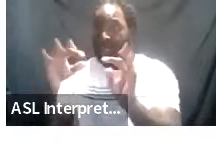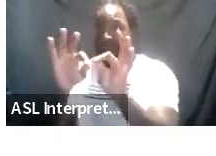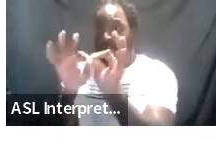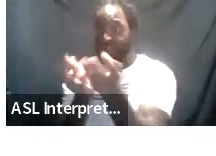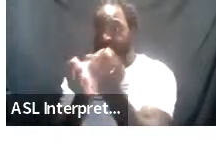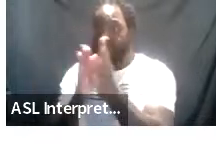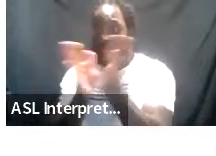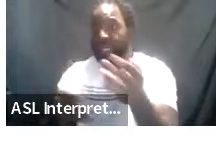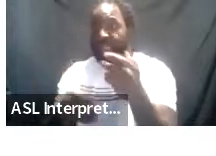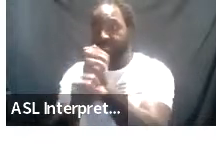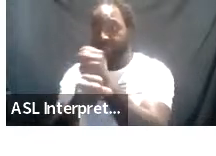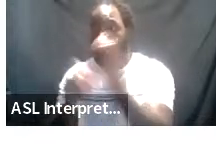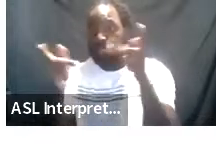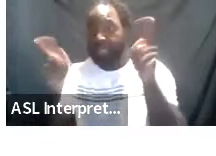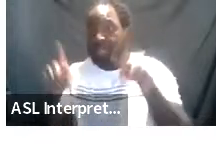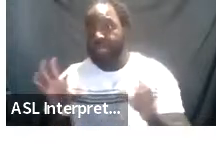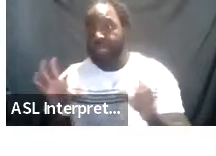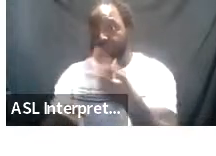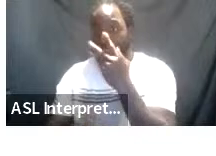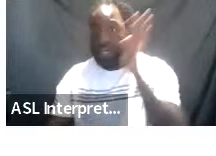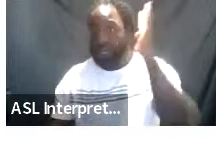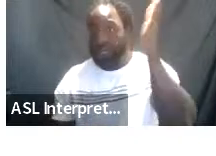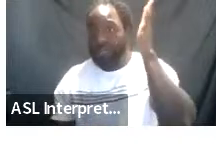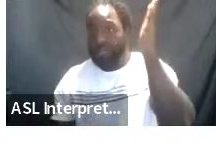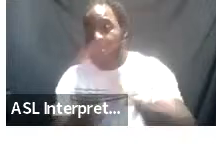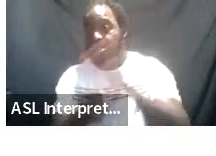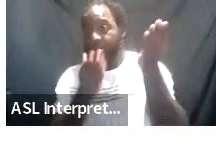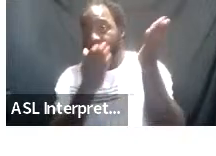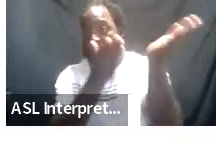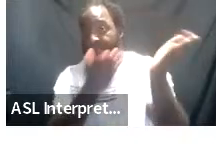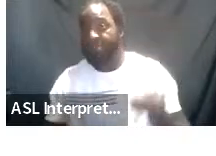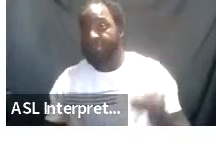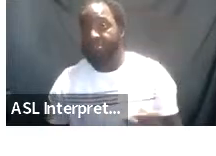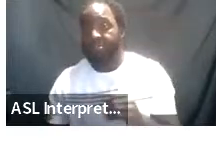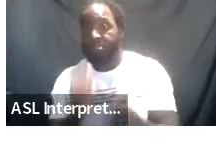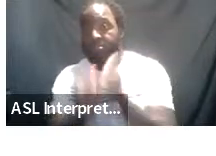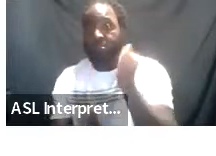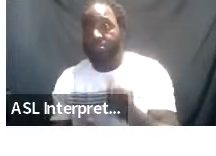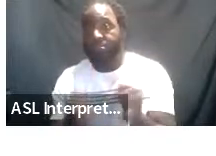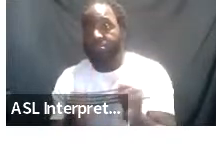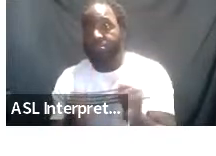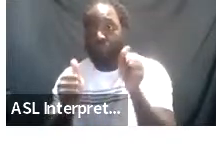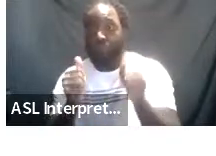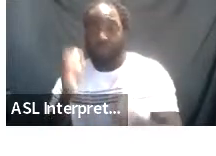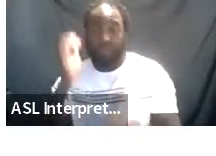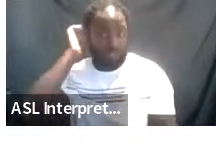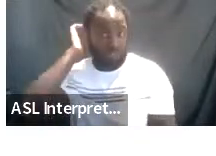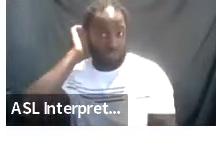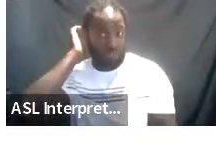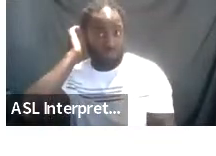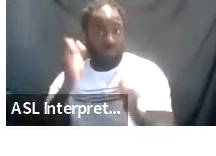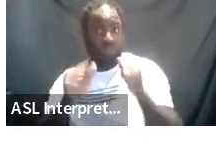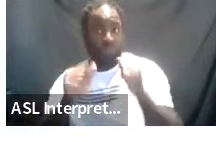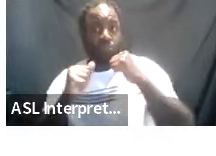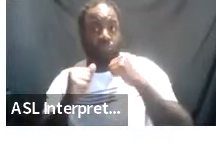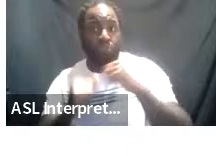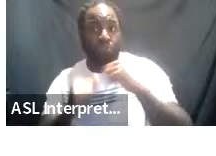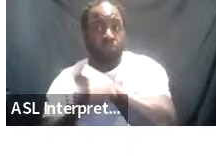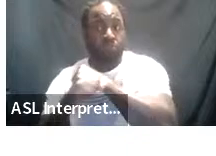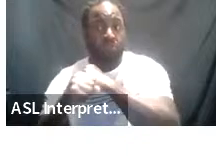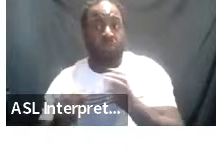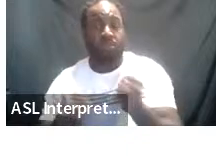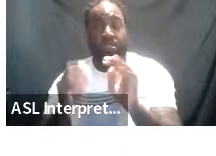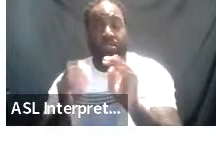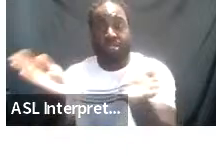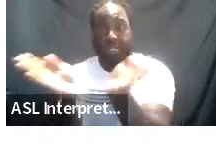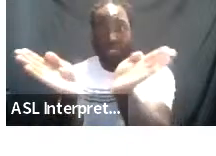If you saw the presentation on the proposals, most of which strongly encourage and